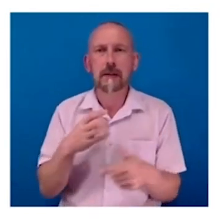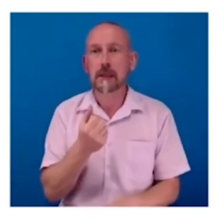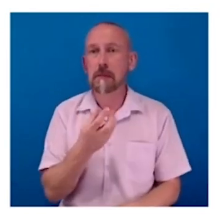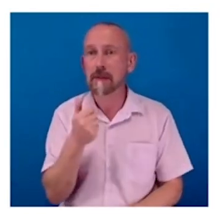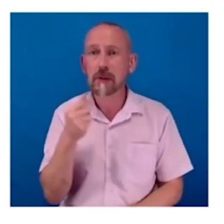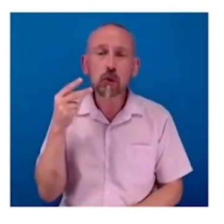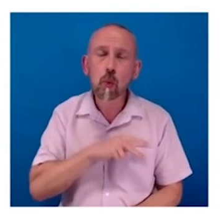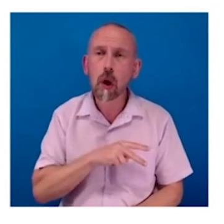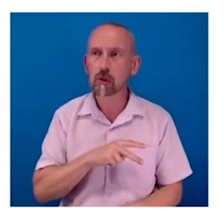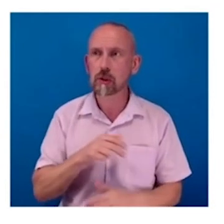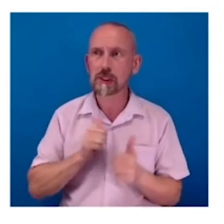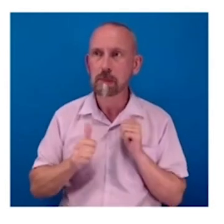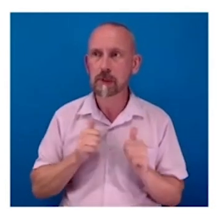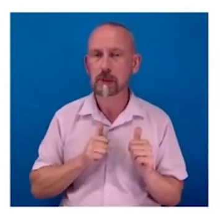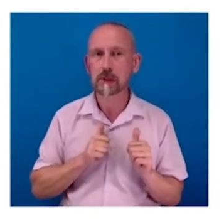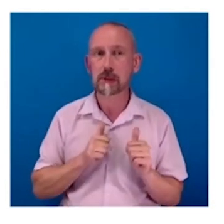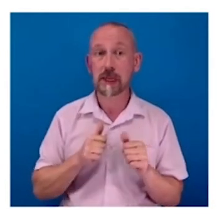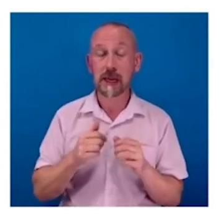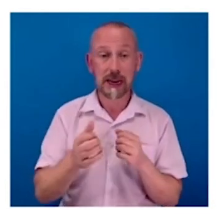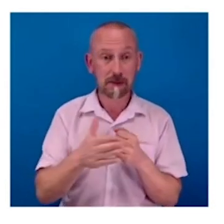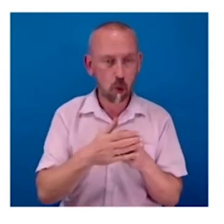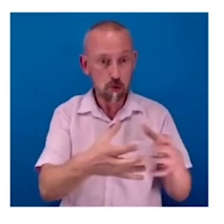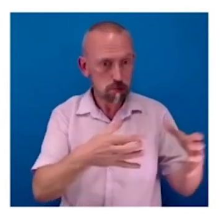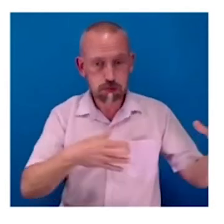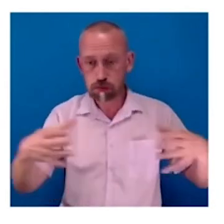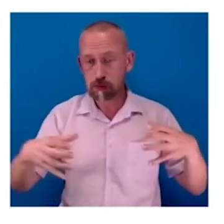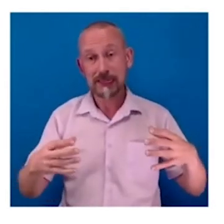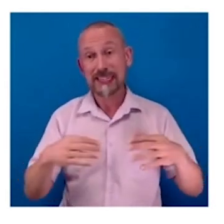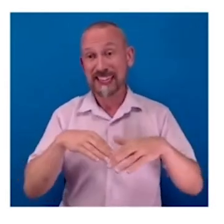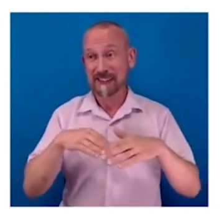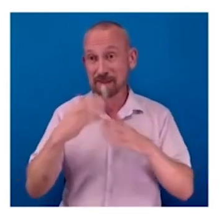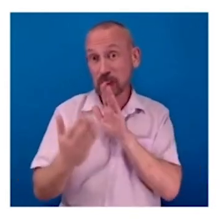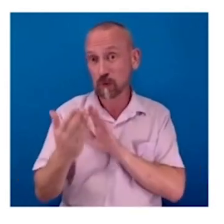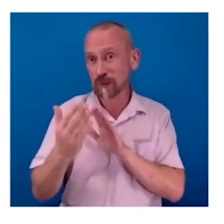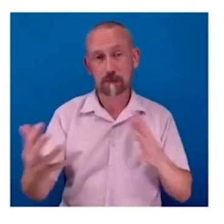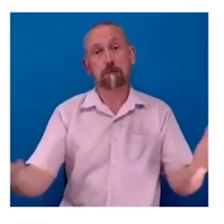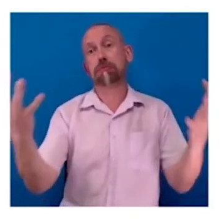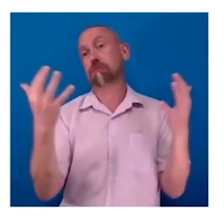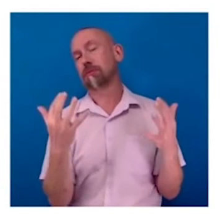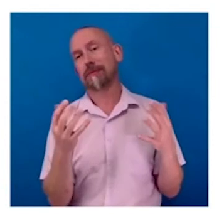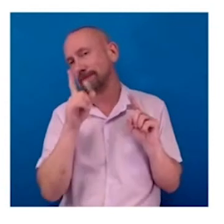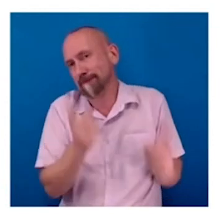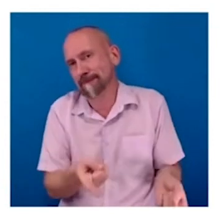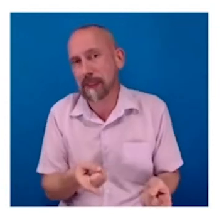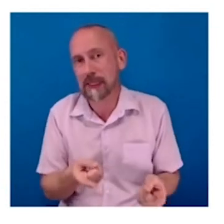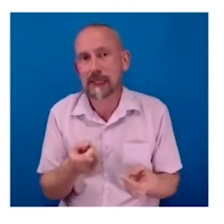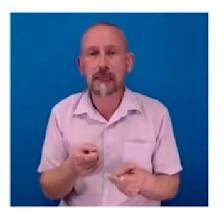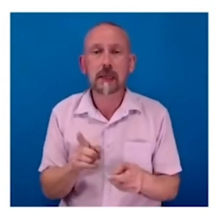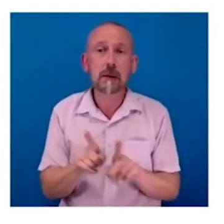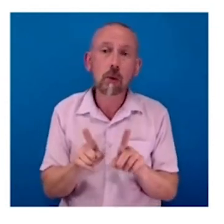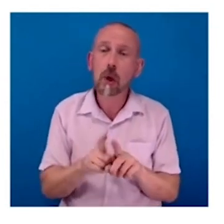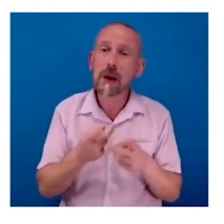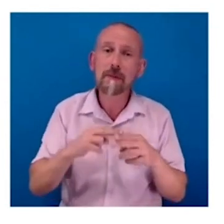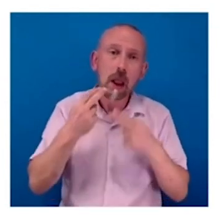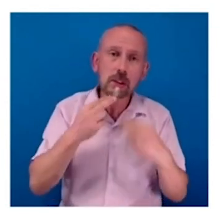in person is not going to happen. And over a lunchtime session, no one's going to get anything out of that. Whereas if we do something over a period of even 3